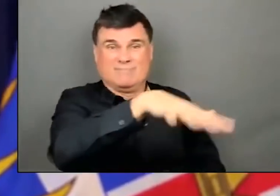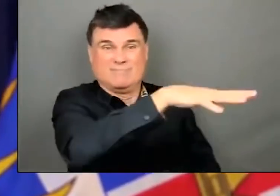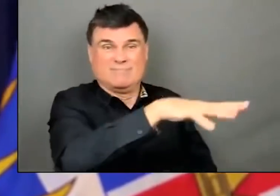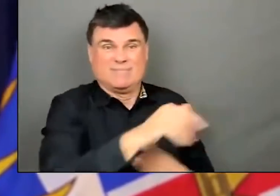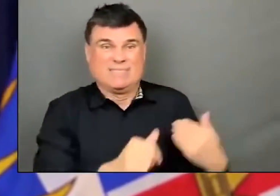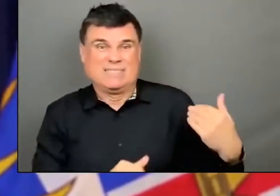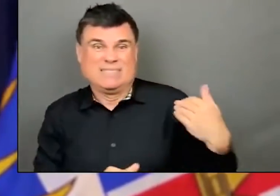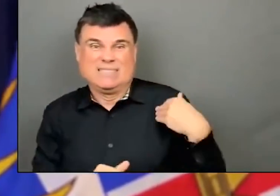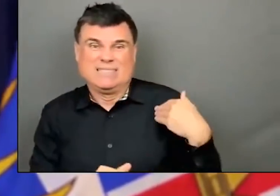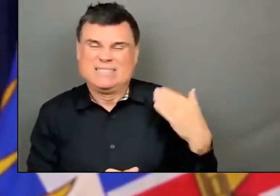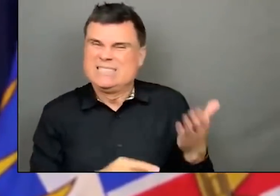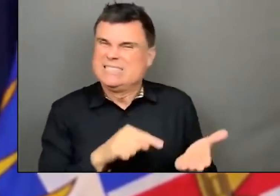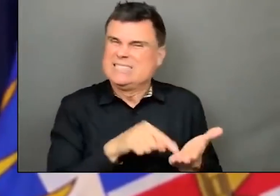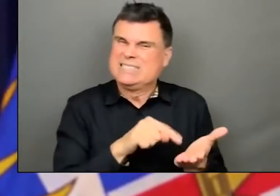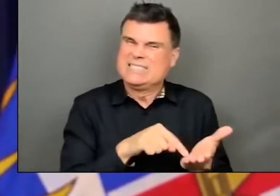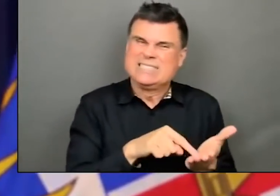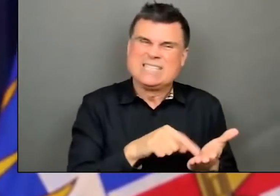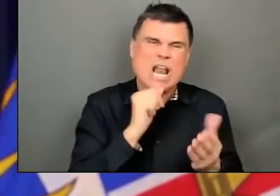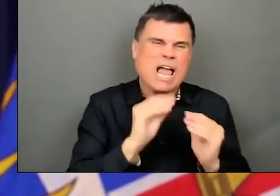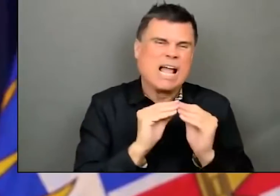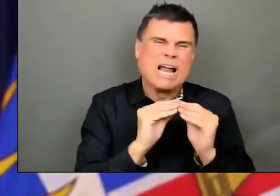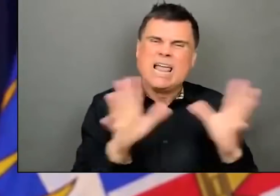and expectation for those